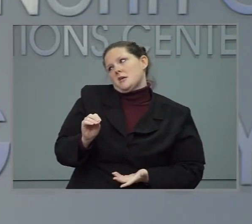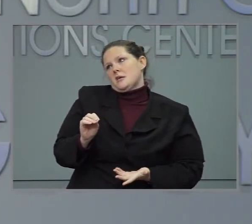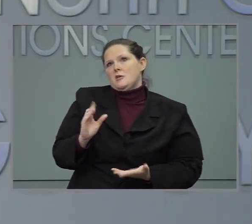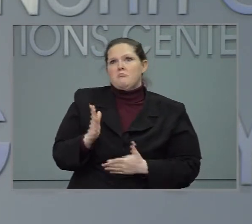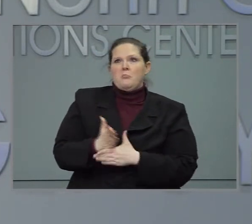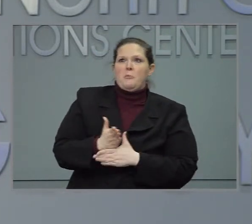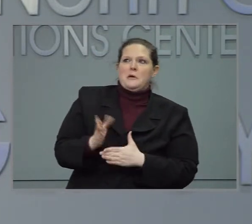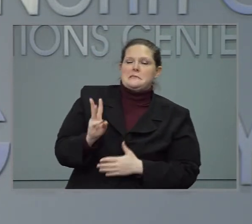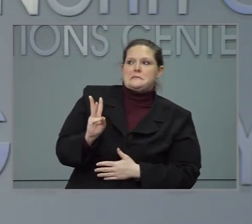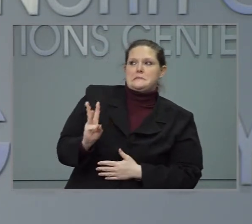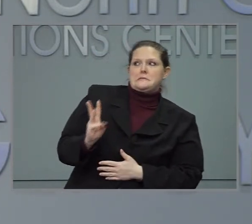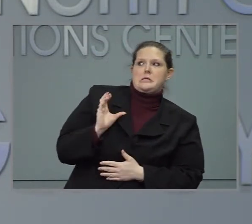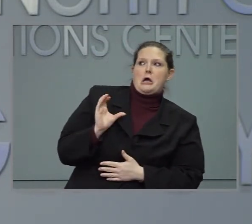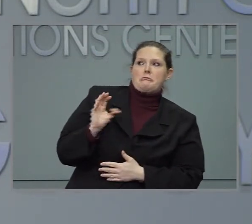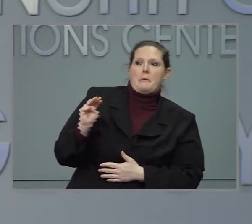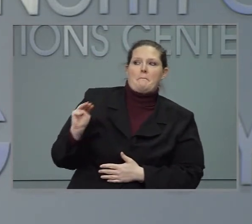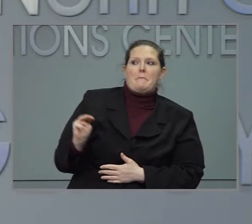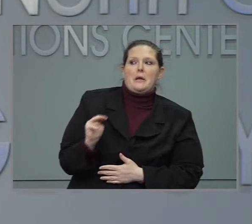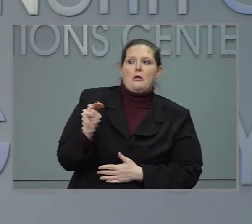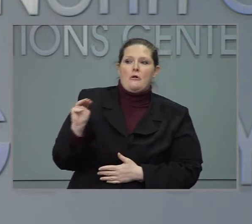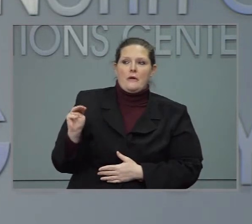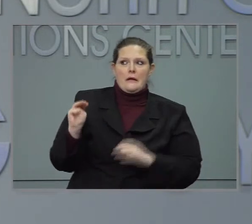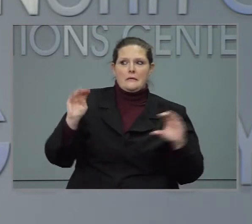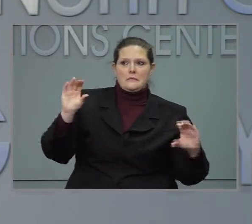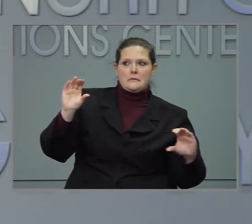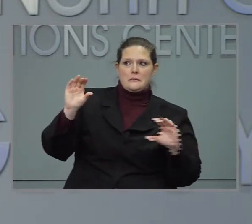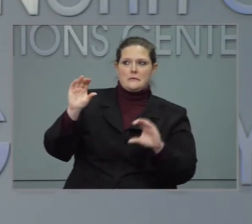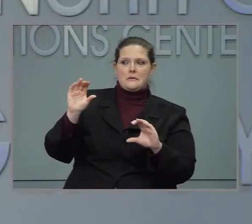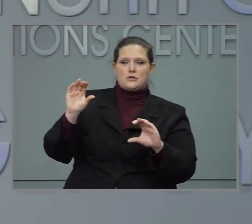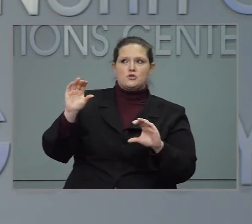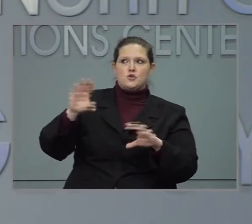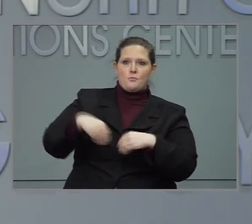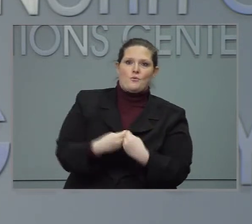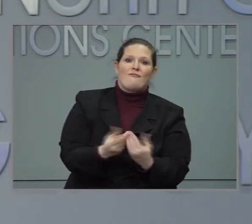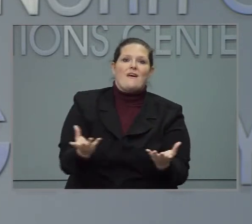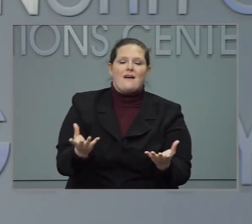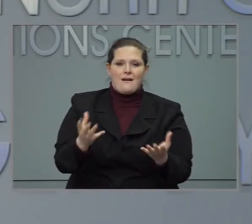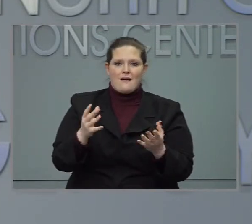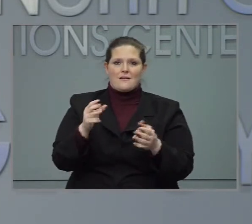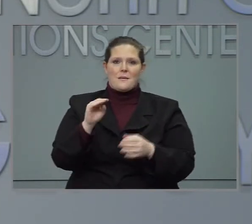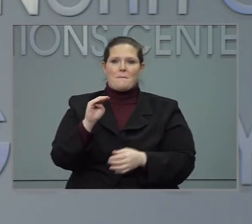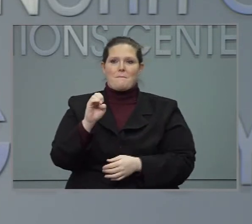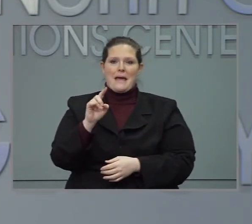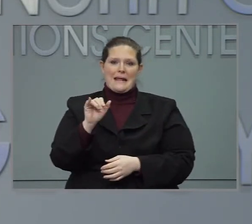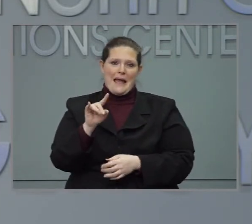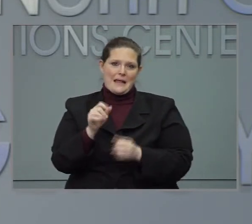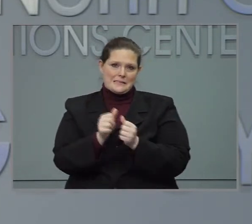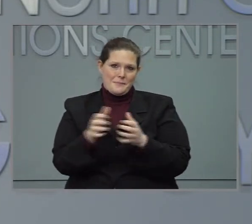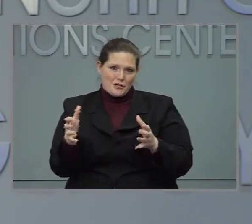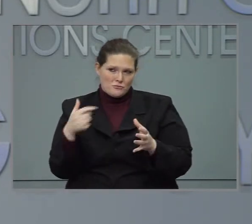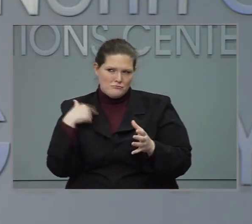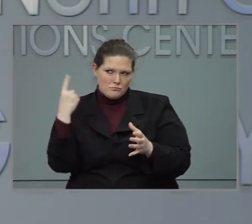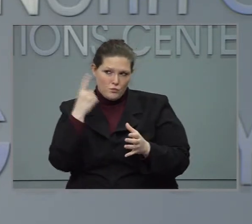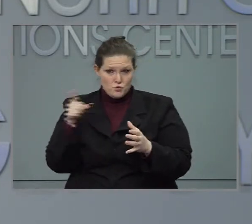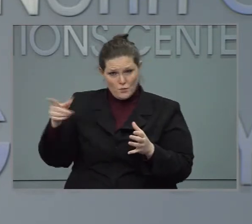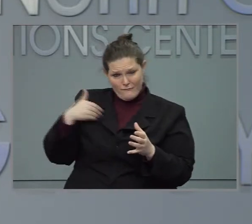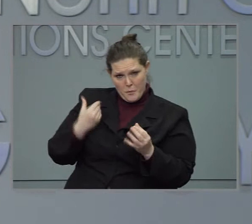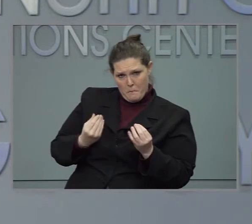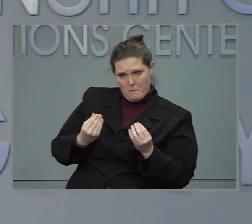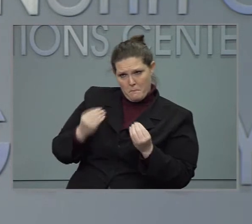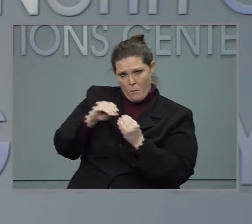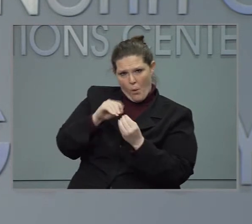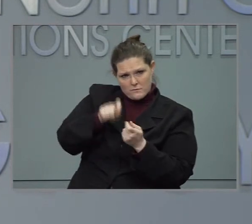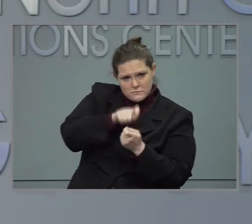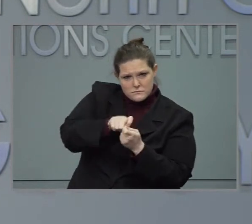$600 million to administer. I'm wondering if you have a better bead on that, and